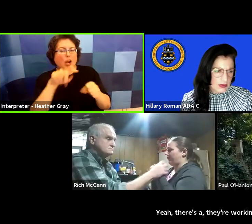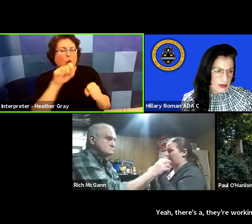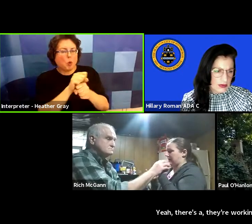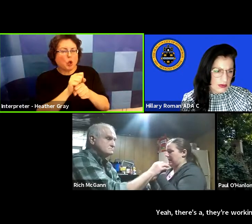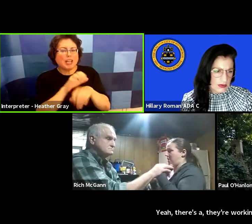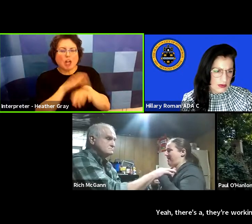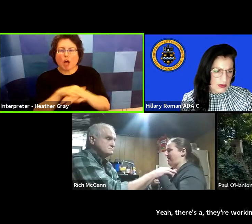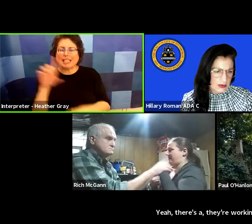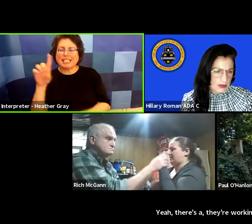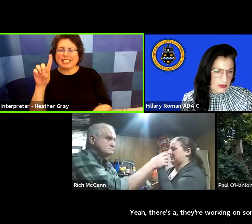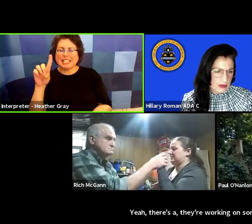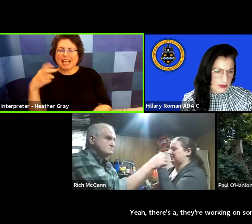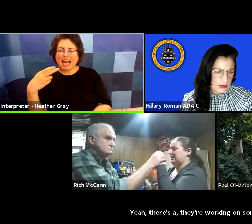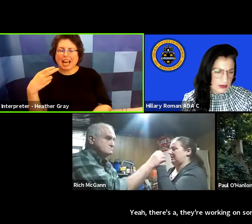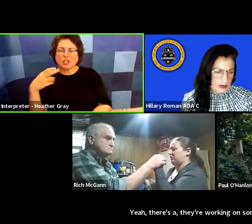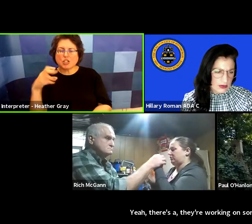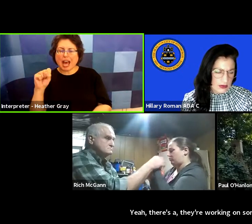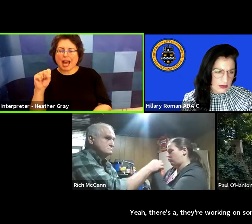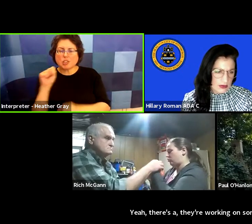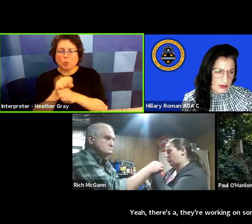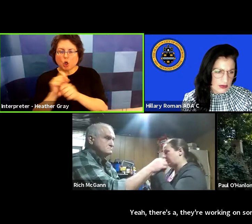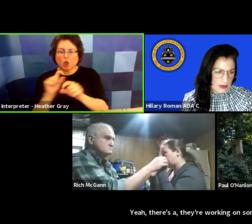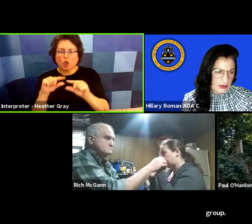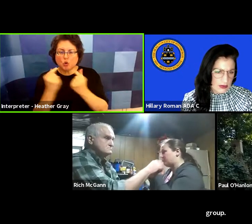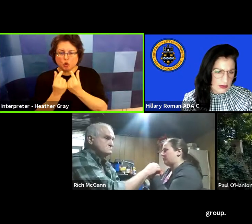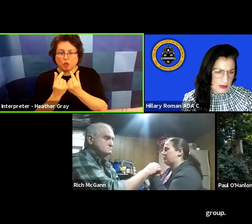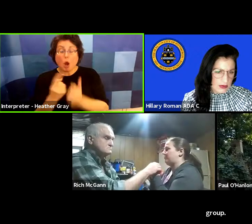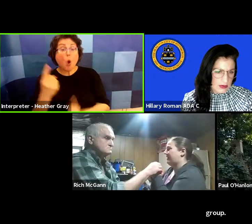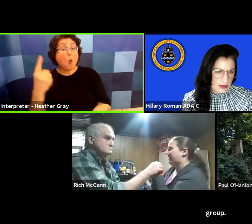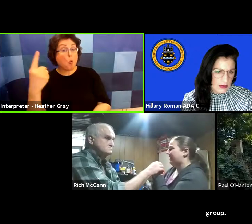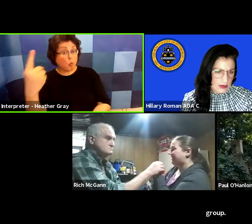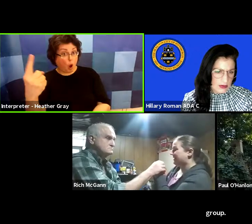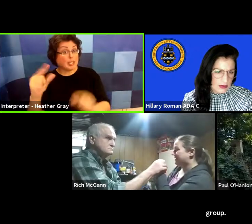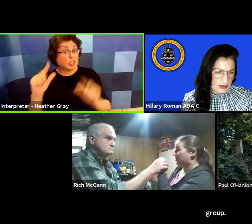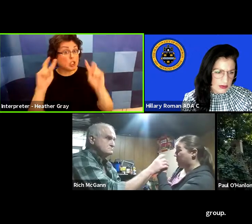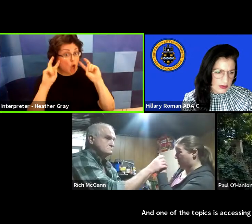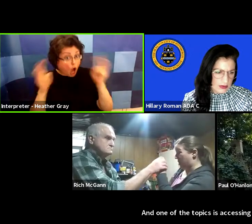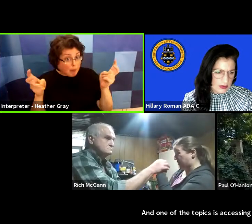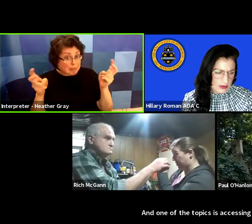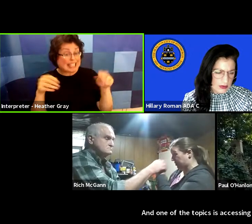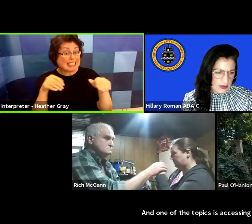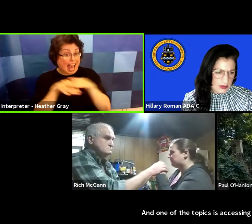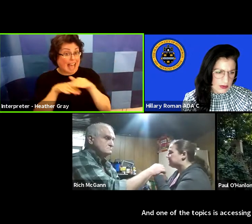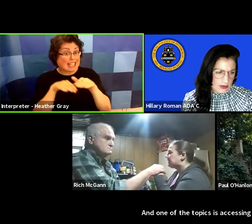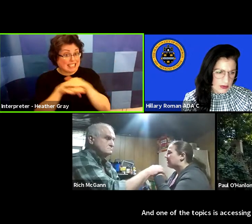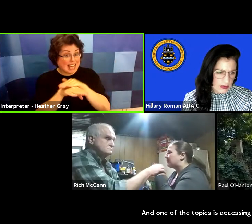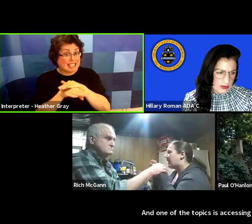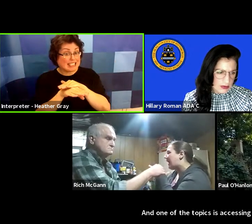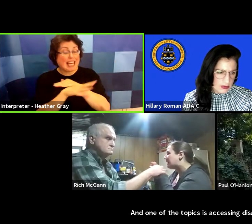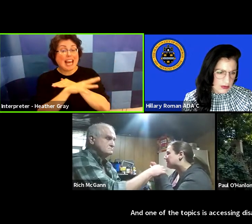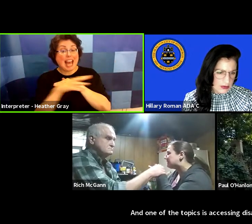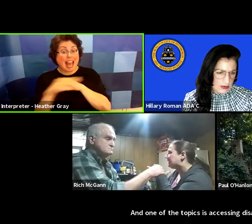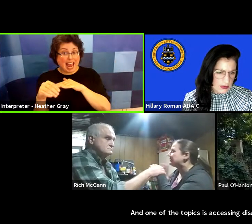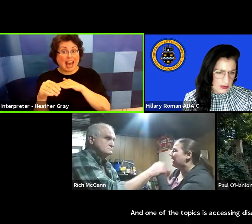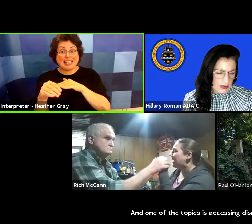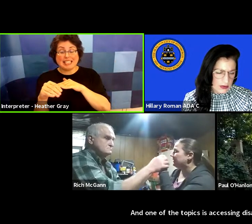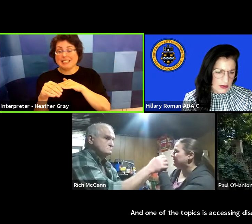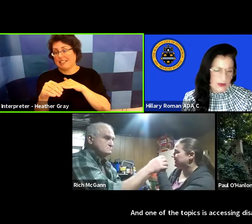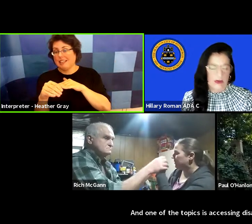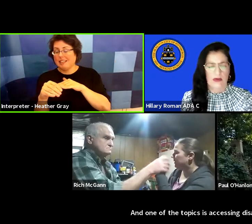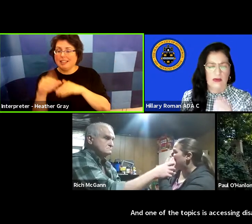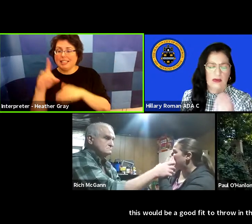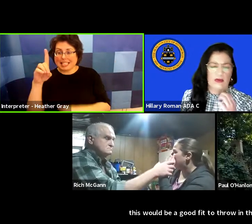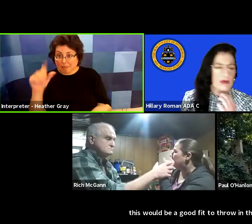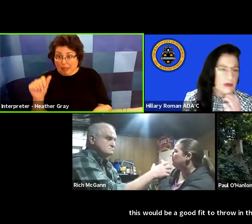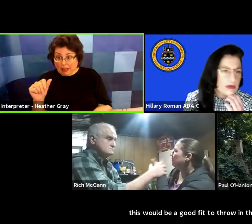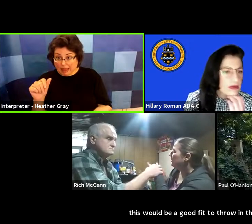group, and one of the topics is access and disabilities. So I think this would be a good fit to throw in that conversation. But again, I don't